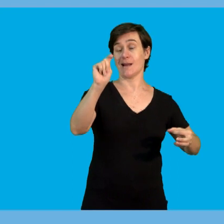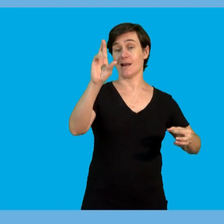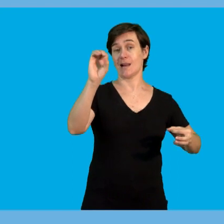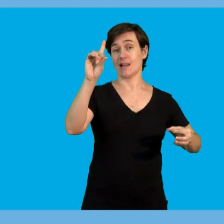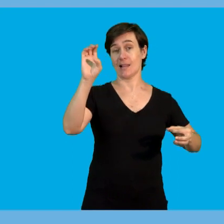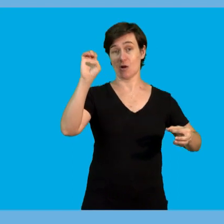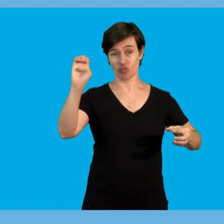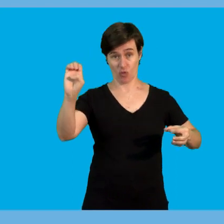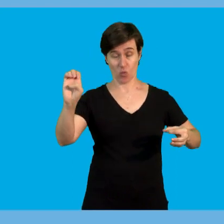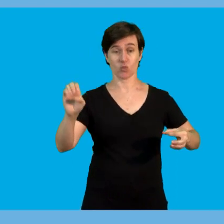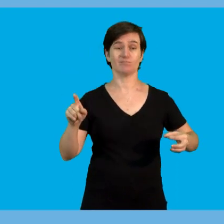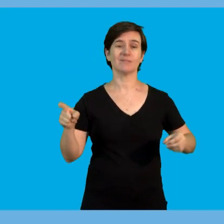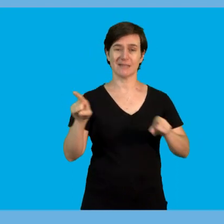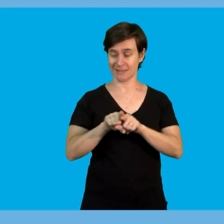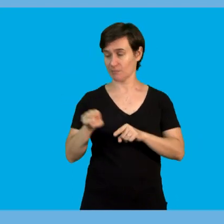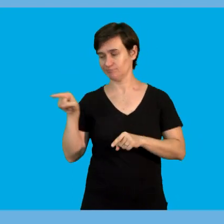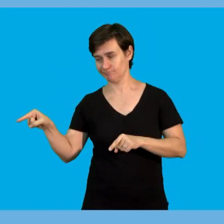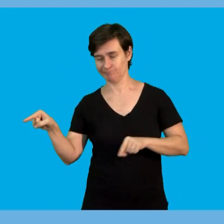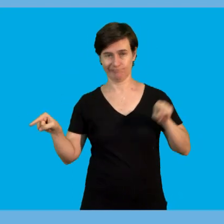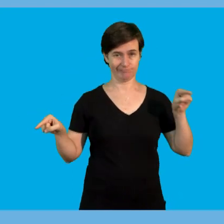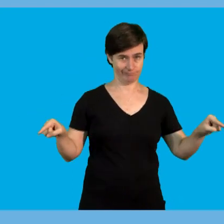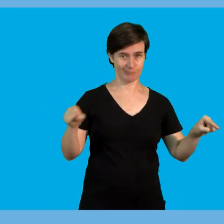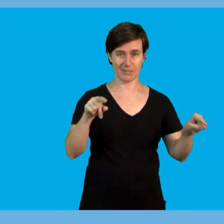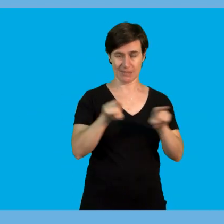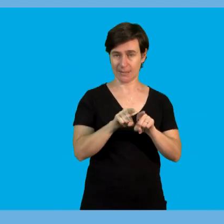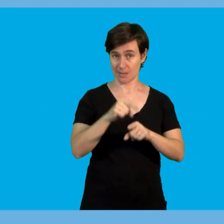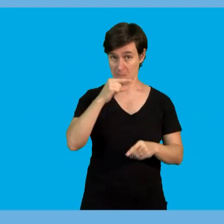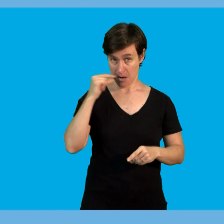And then this is your electrode. That's also another electrode.